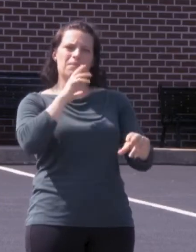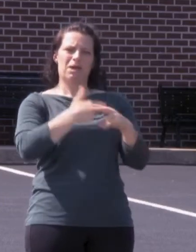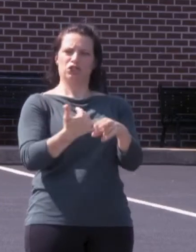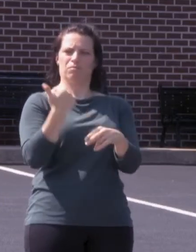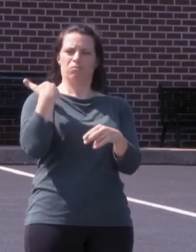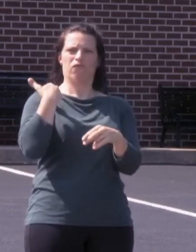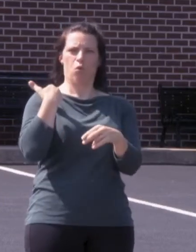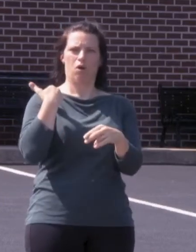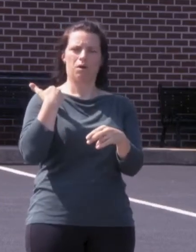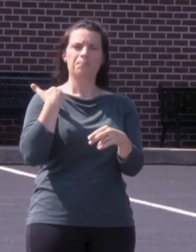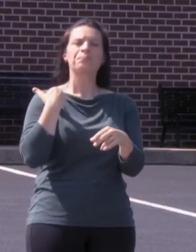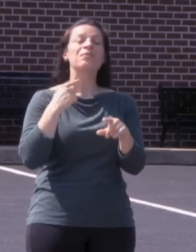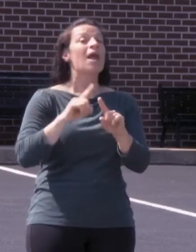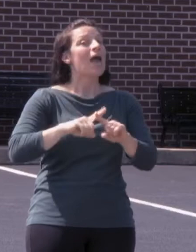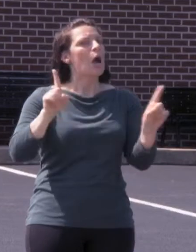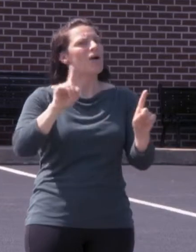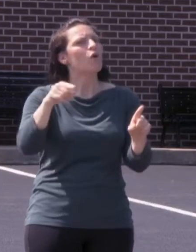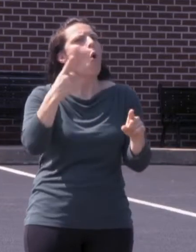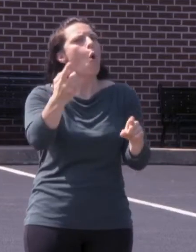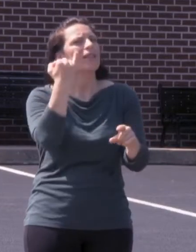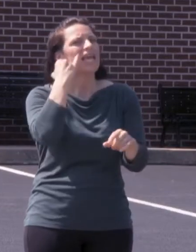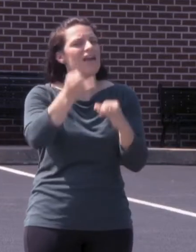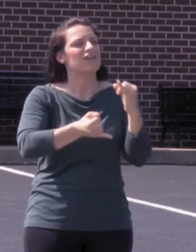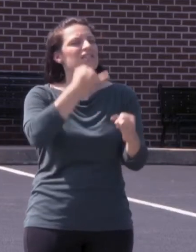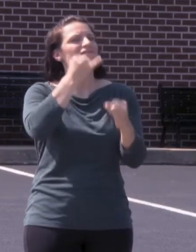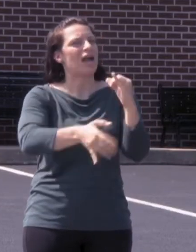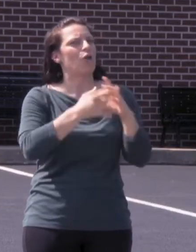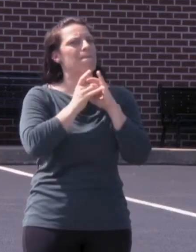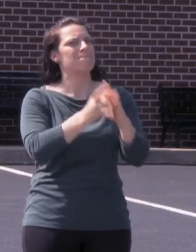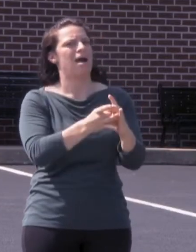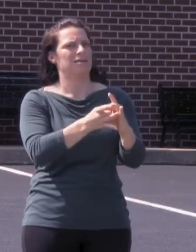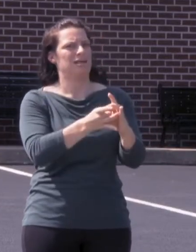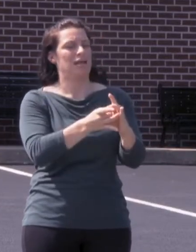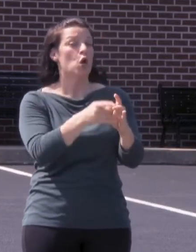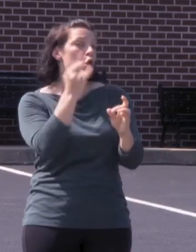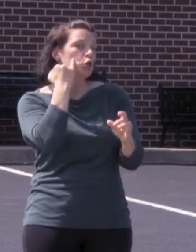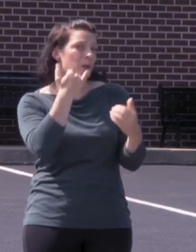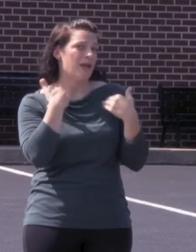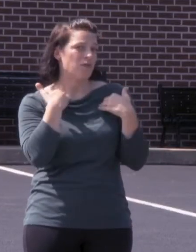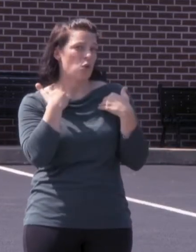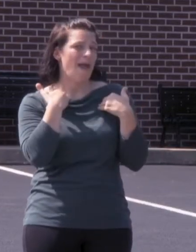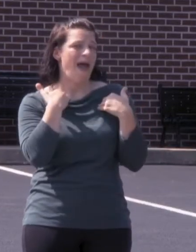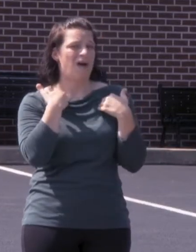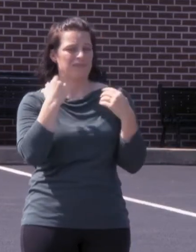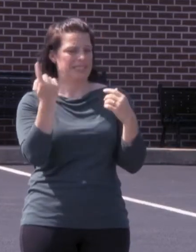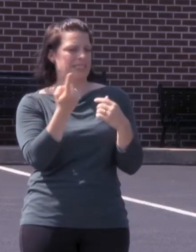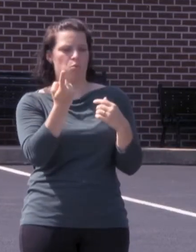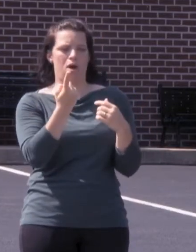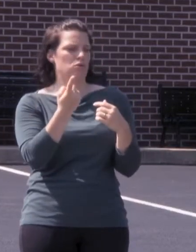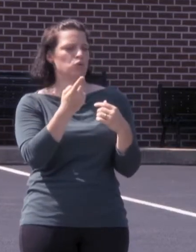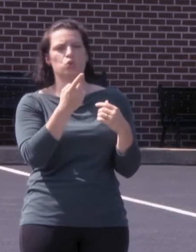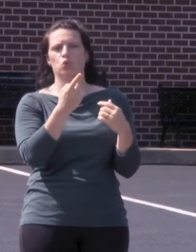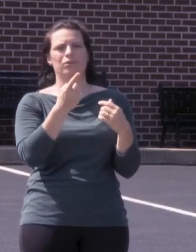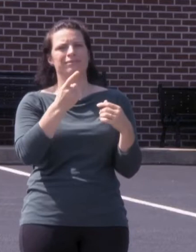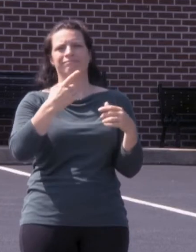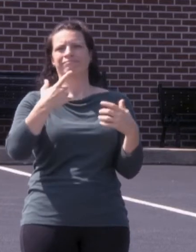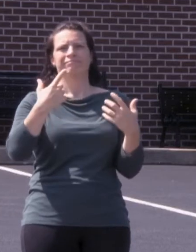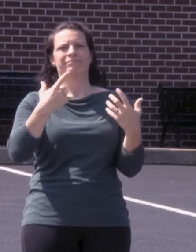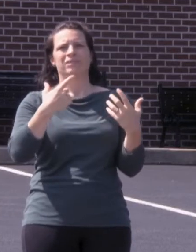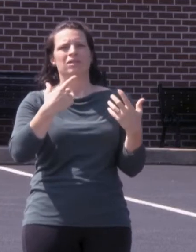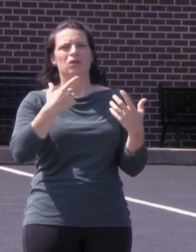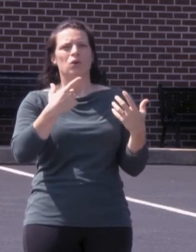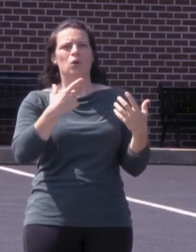mentioned. However, it's only if it's final and binding. So if you have an insurrectionist who gets outed by